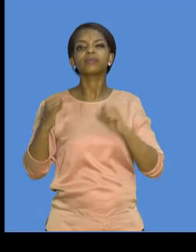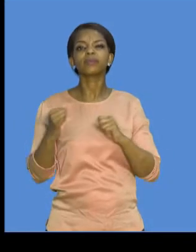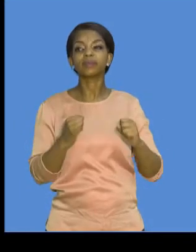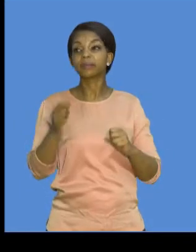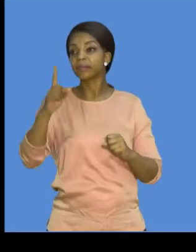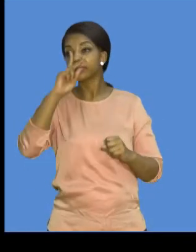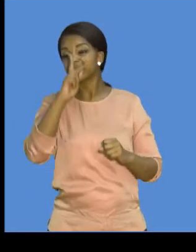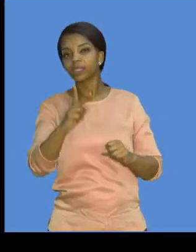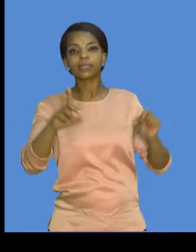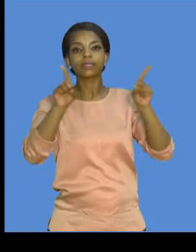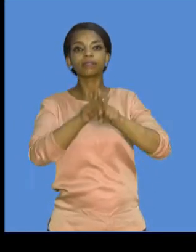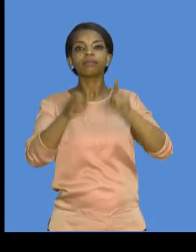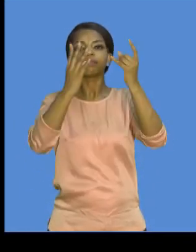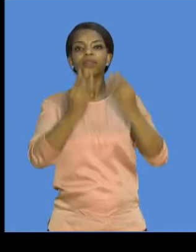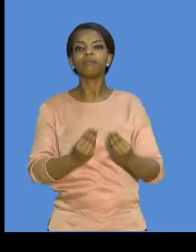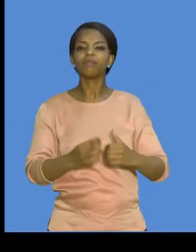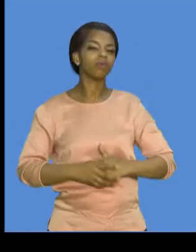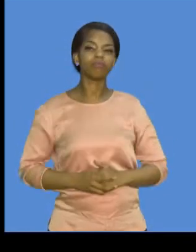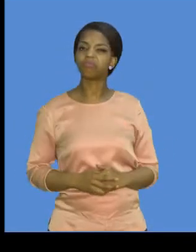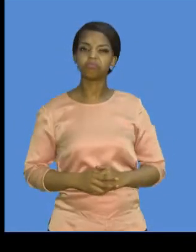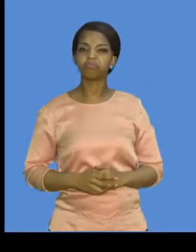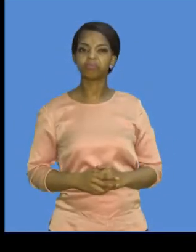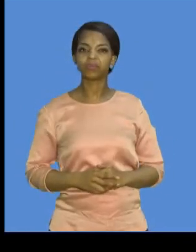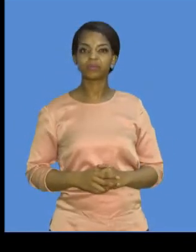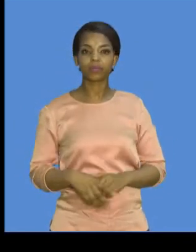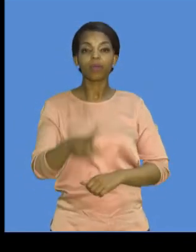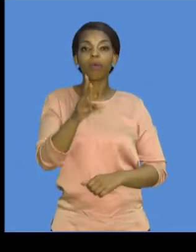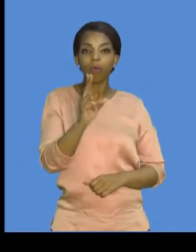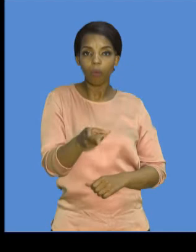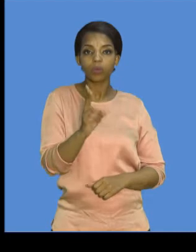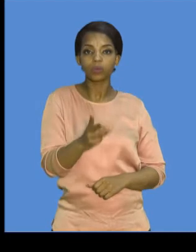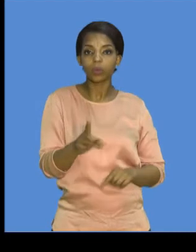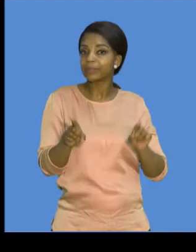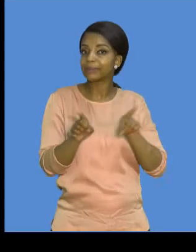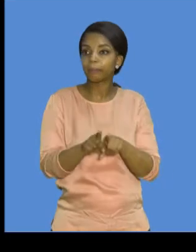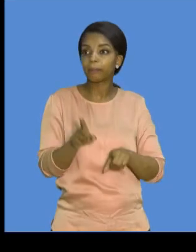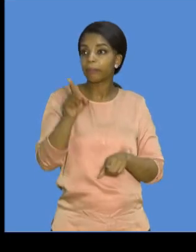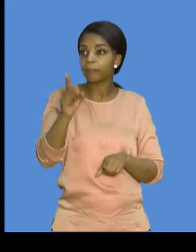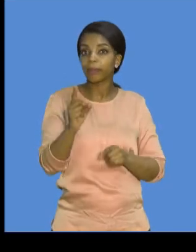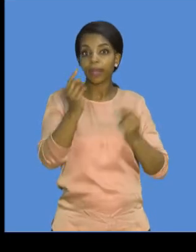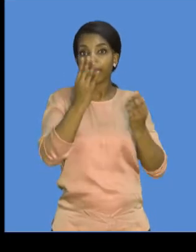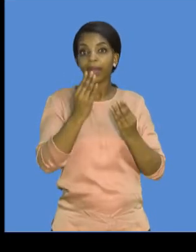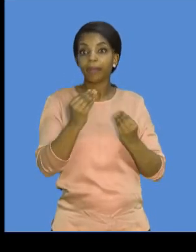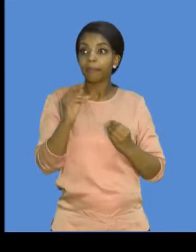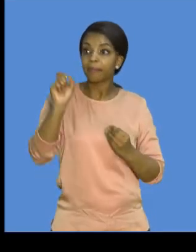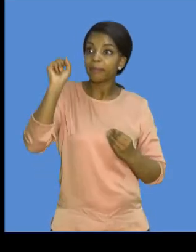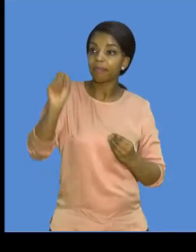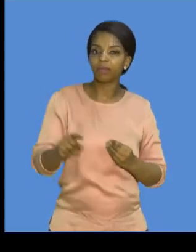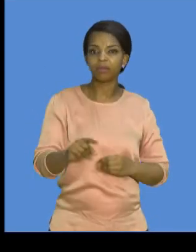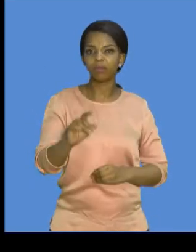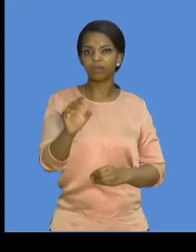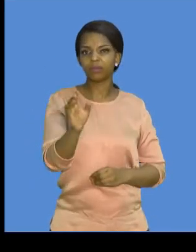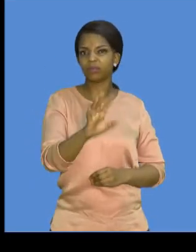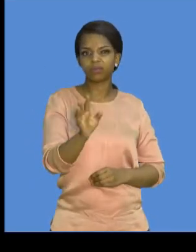number of cases that I will have at that point. Also, not the same as the number of cases I will have at that point. And